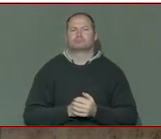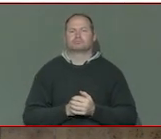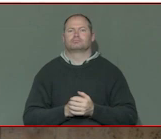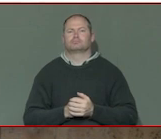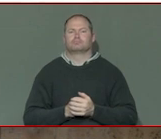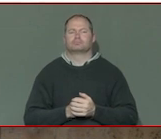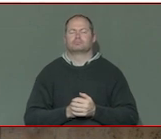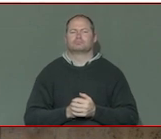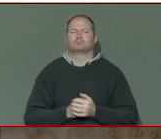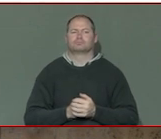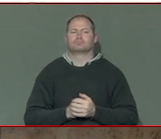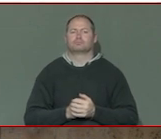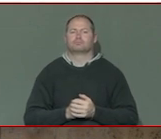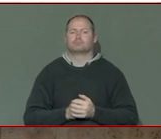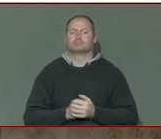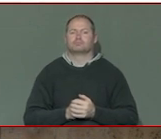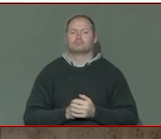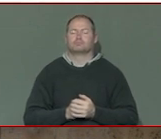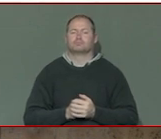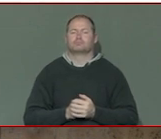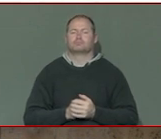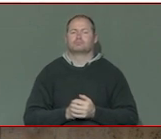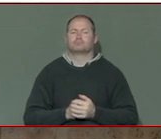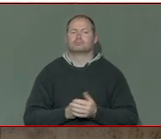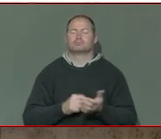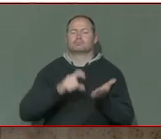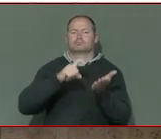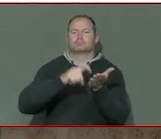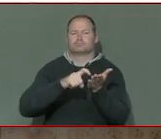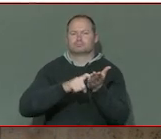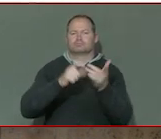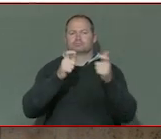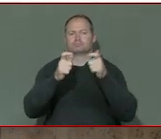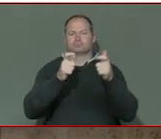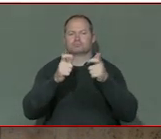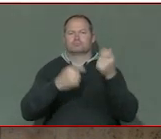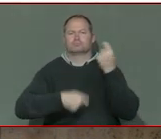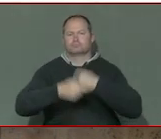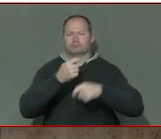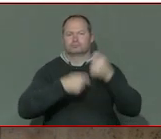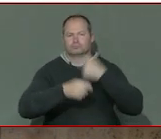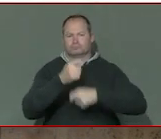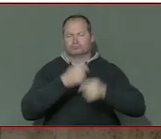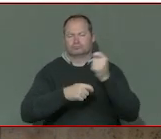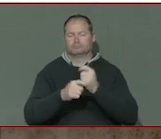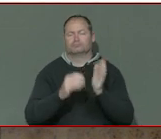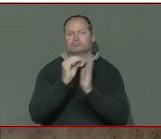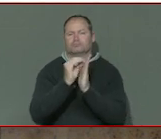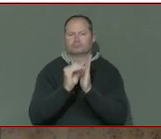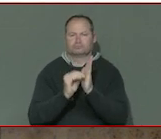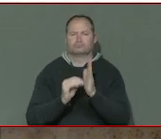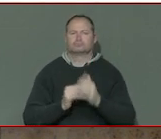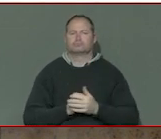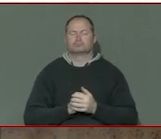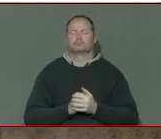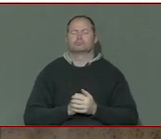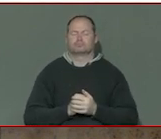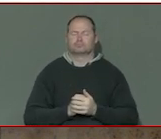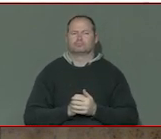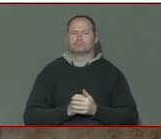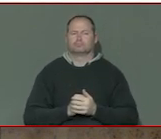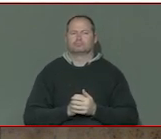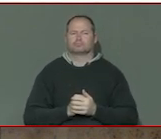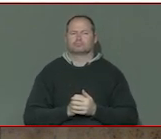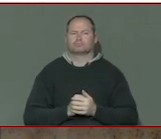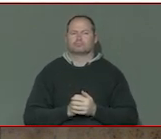To my debtors control and sales. Am I right? So that one goes to debtors control and to